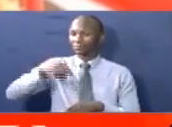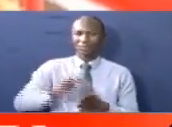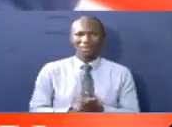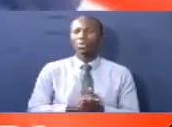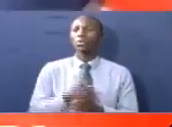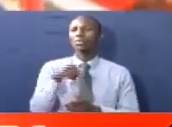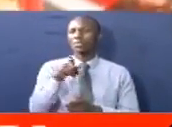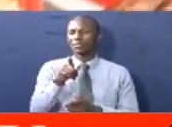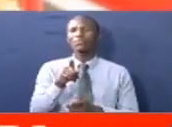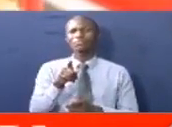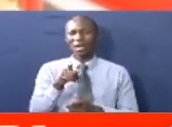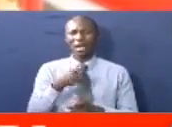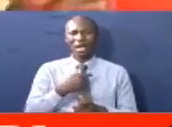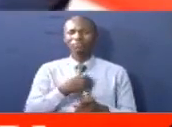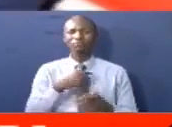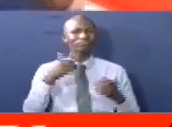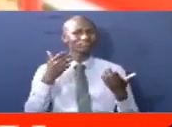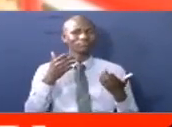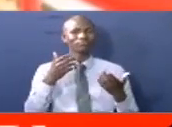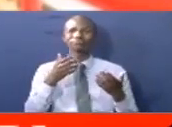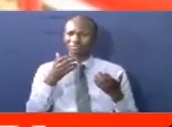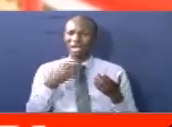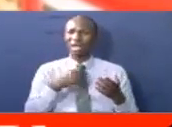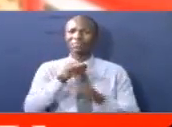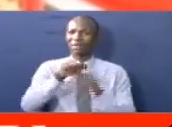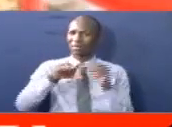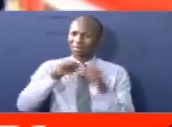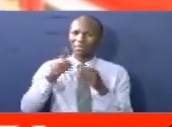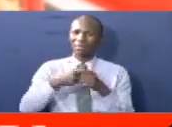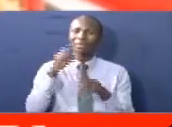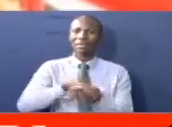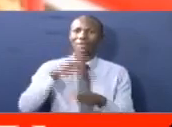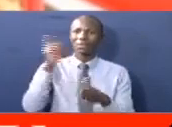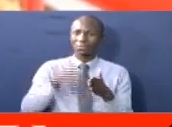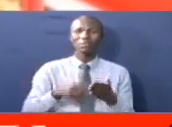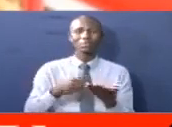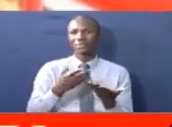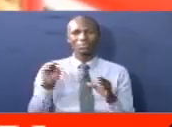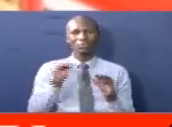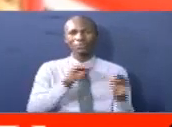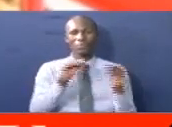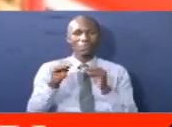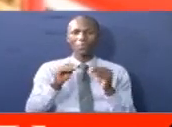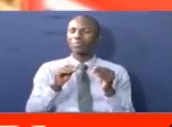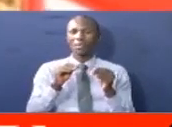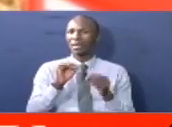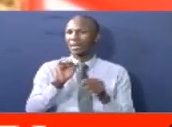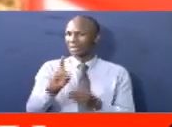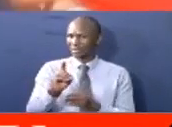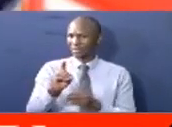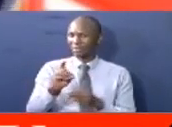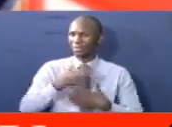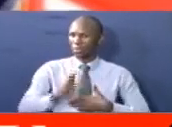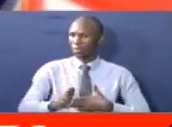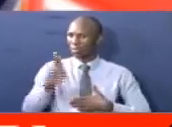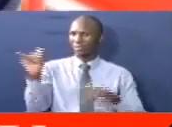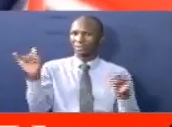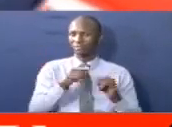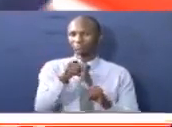carry passbooks to move around and get movement permits. Your Excellency, I'm carrying